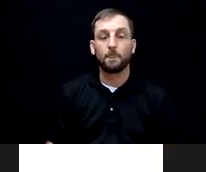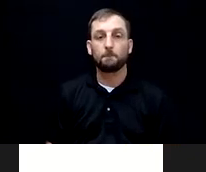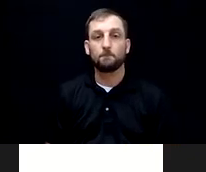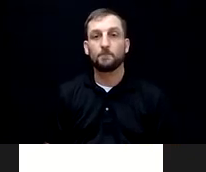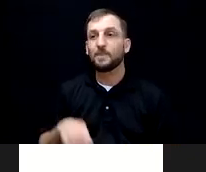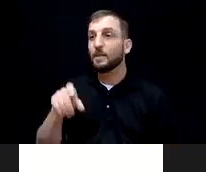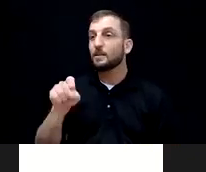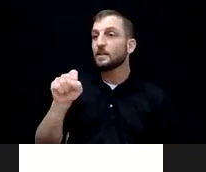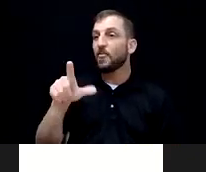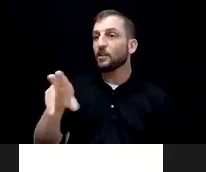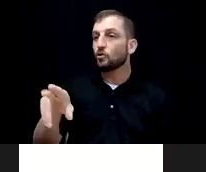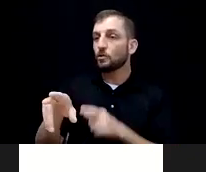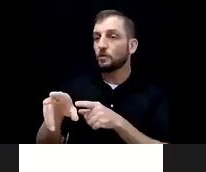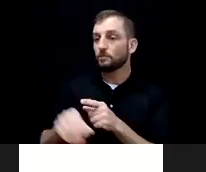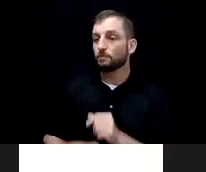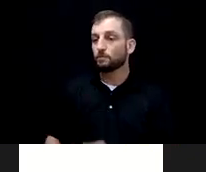Southeastern.